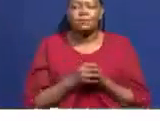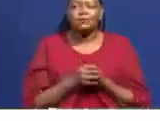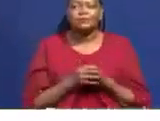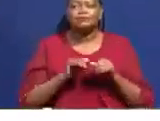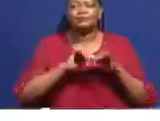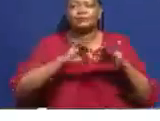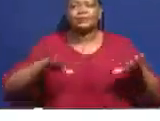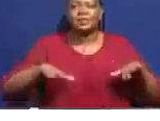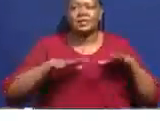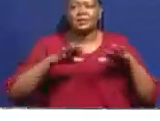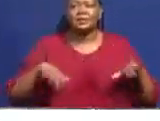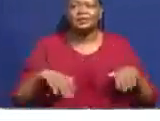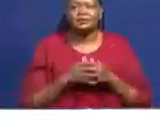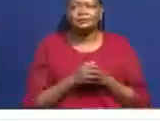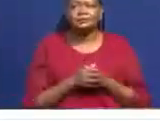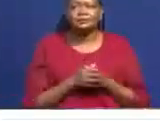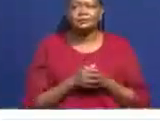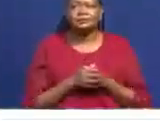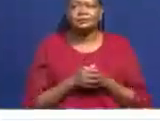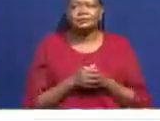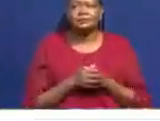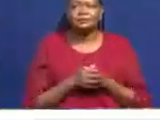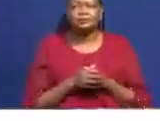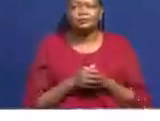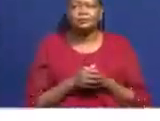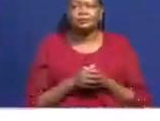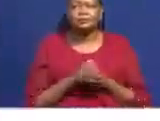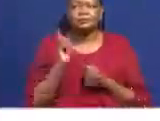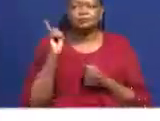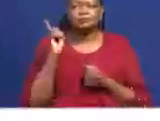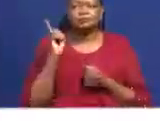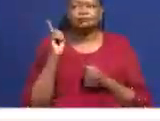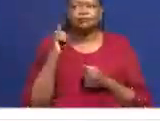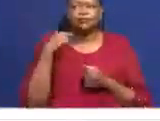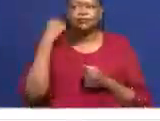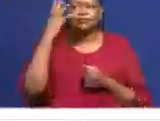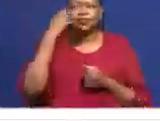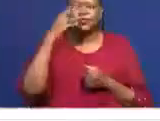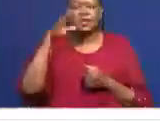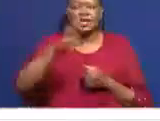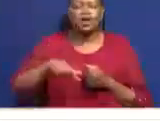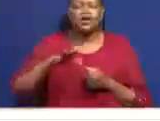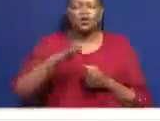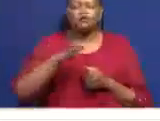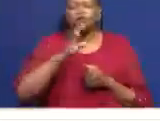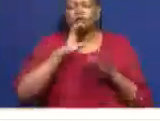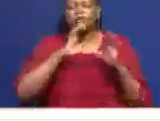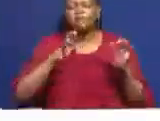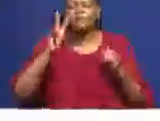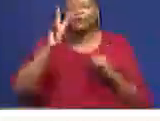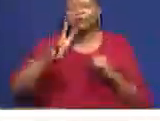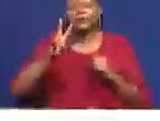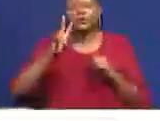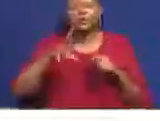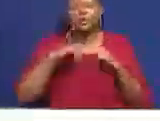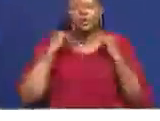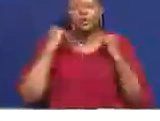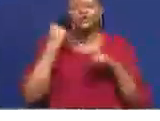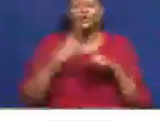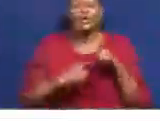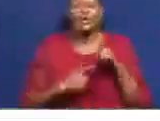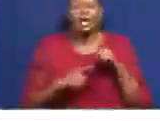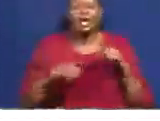Beach. Isabo Beach, christened the jewel of Lake Victoria, hosts the annual